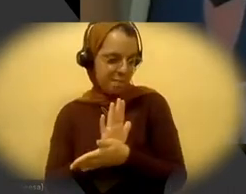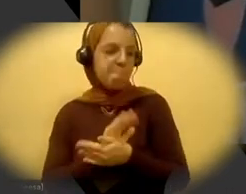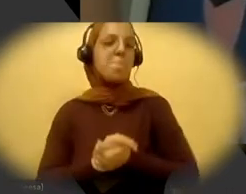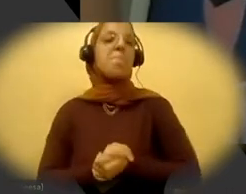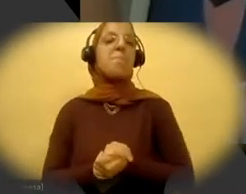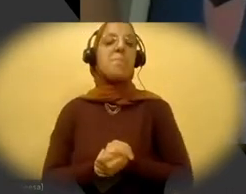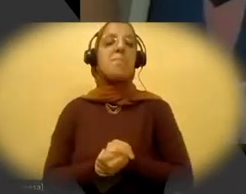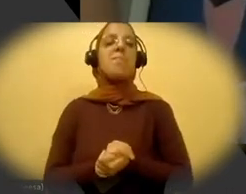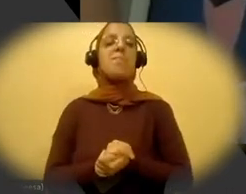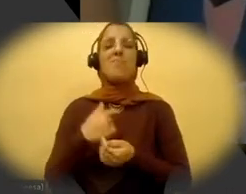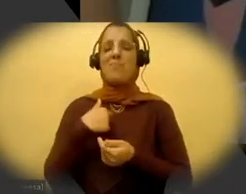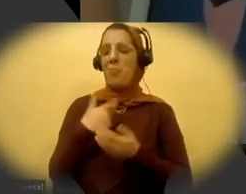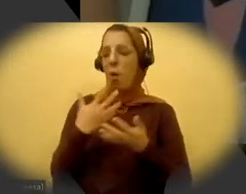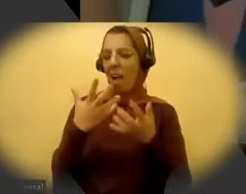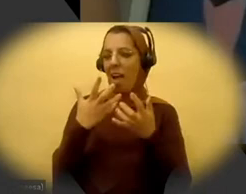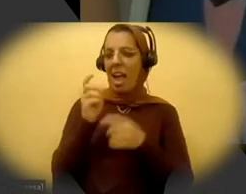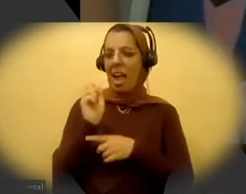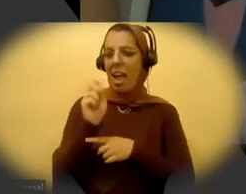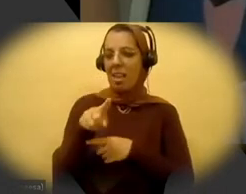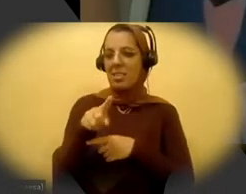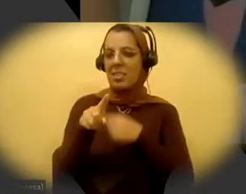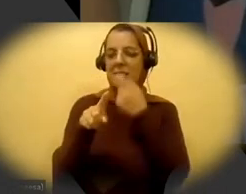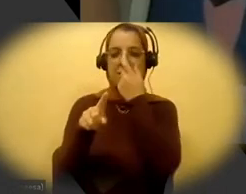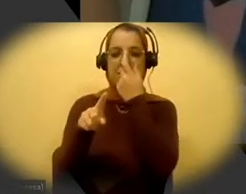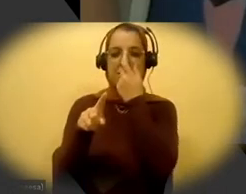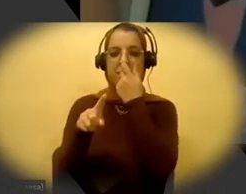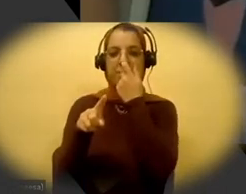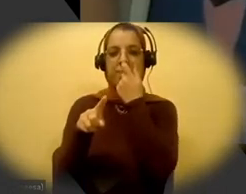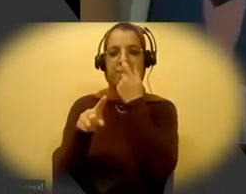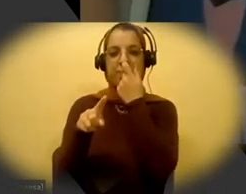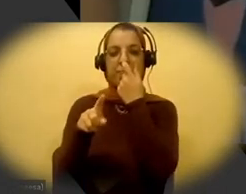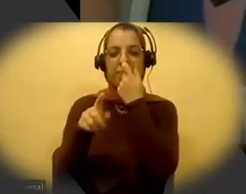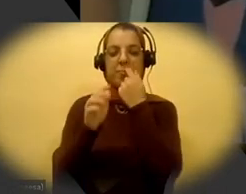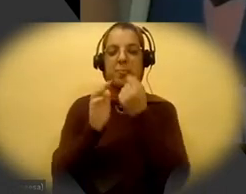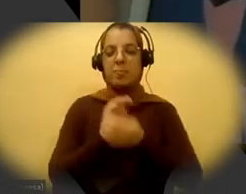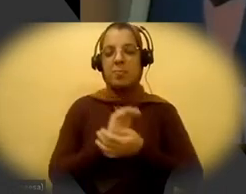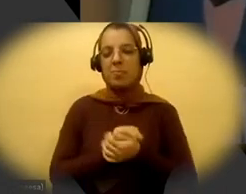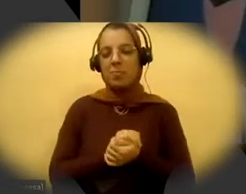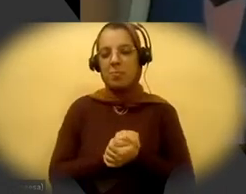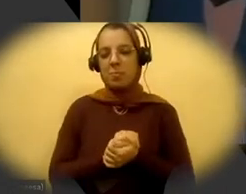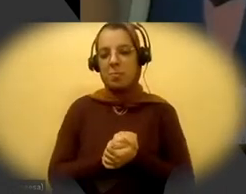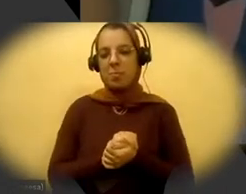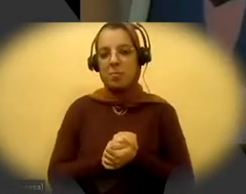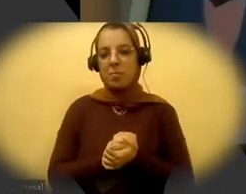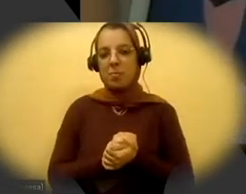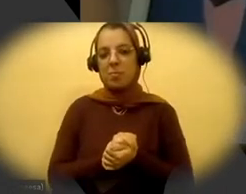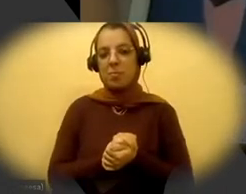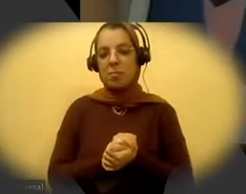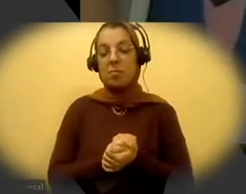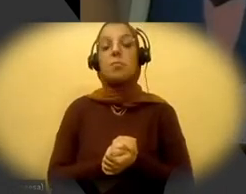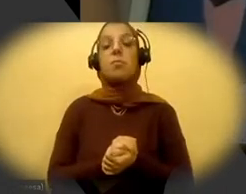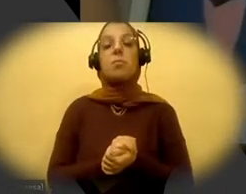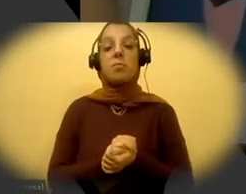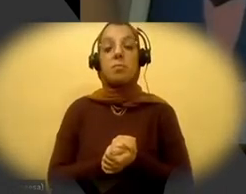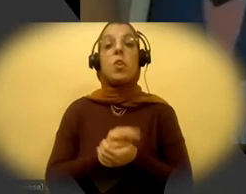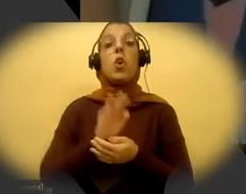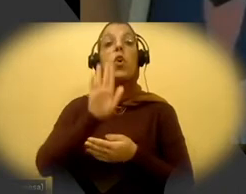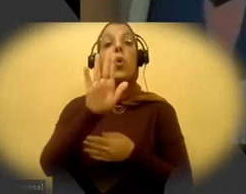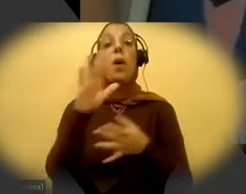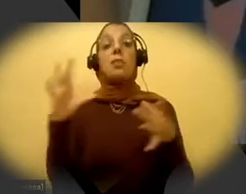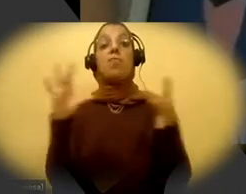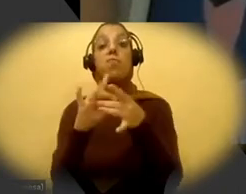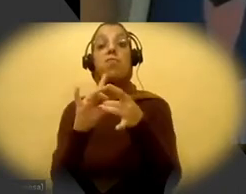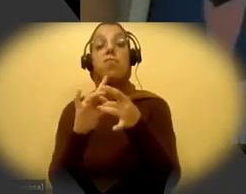So I was going to ask, like, in your experience, like, how have your ties to your cultural